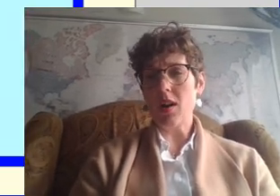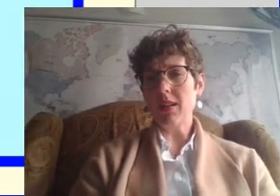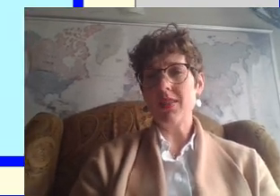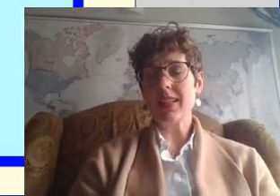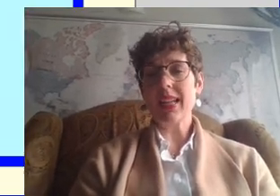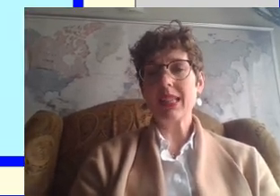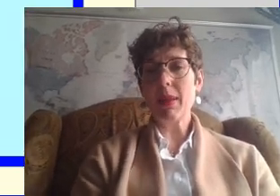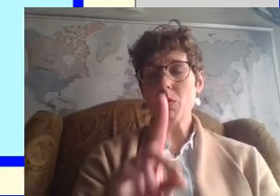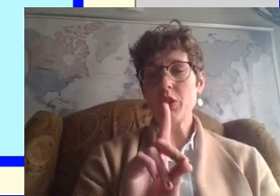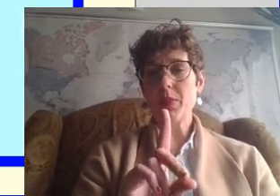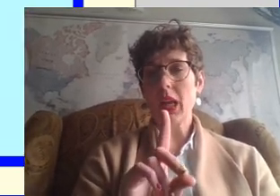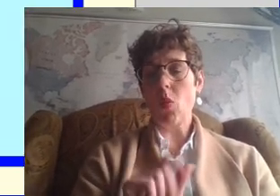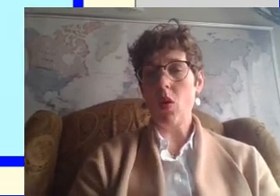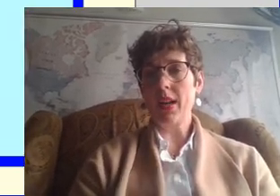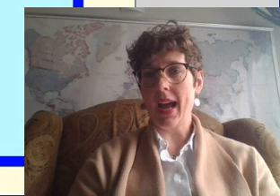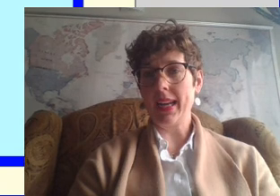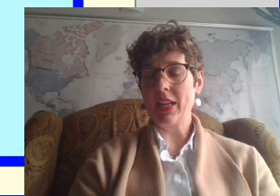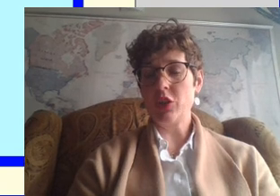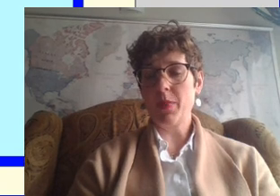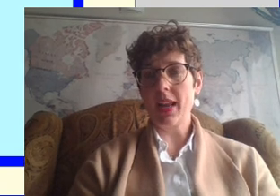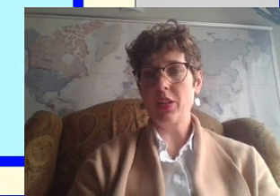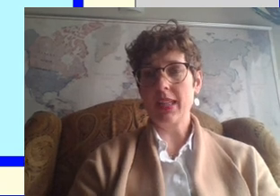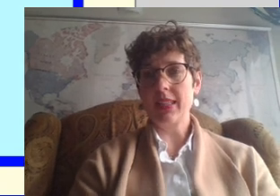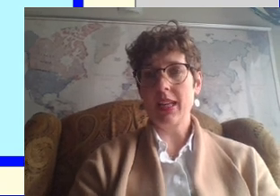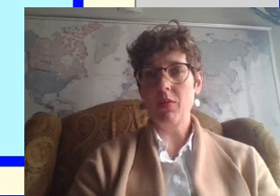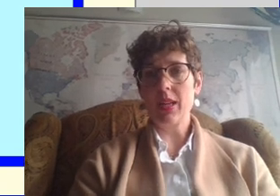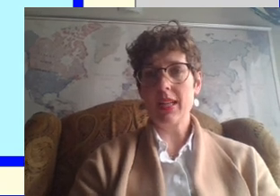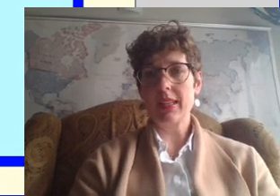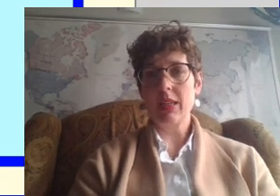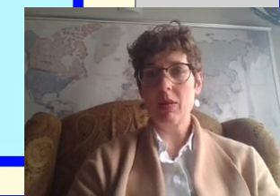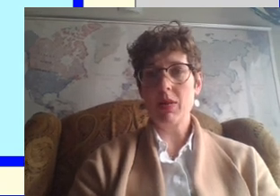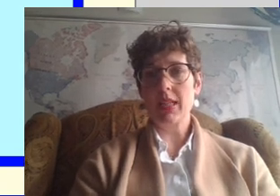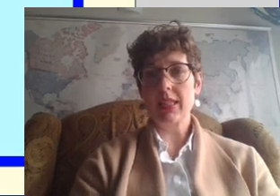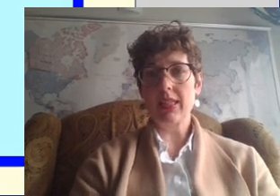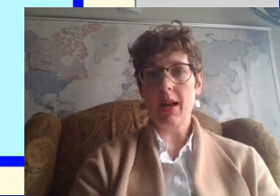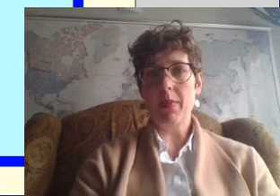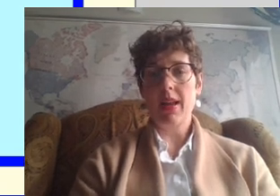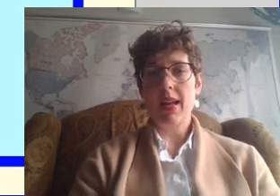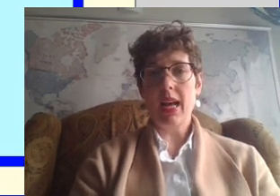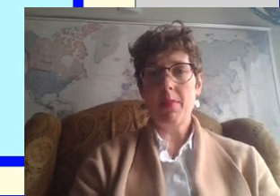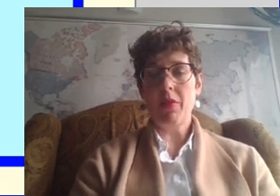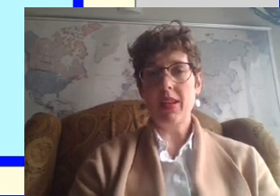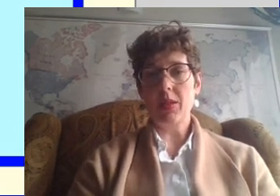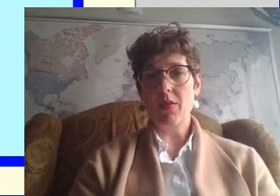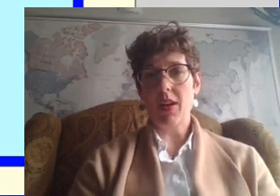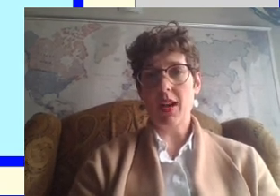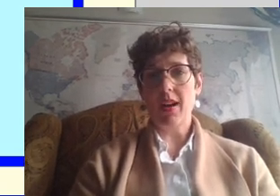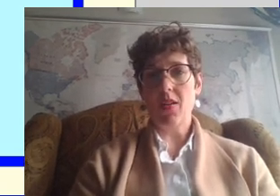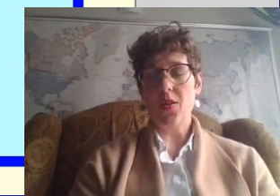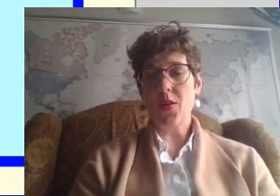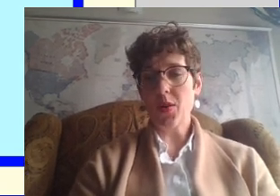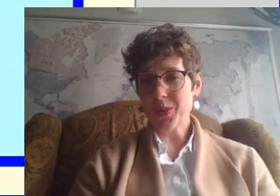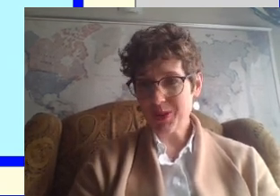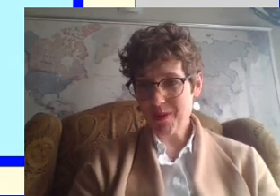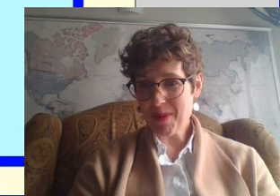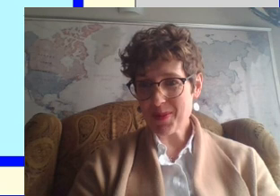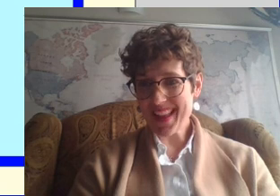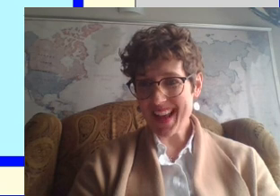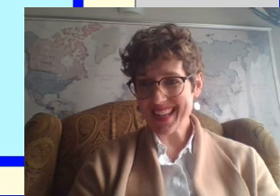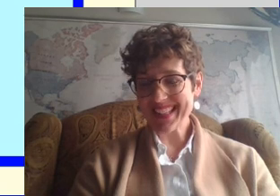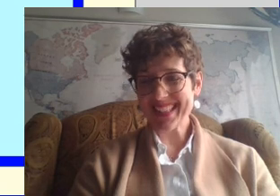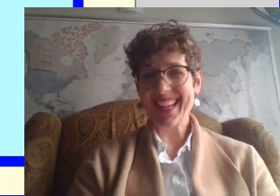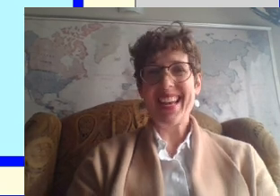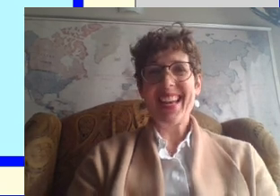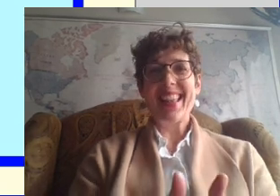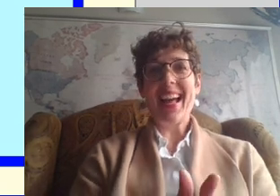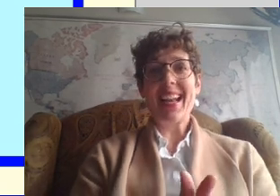going to do all of these signs. Maybe we should pick one on each page. Let's see. Let's see where we're going to stop. How about this one right here? Oh, do you remember